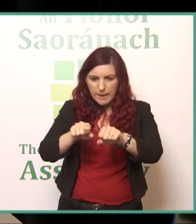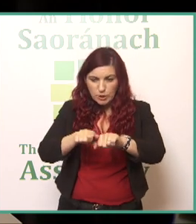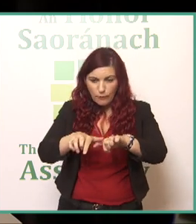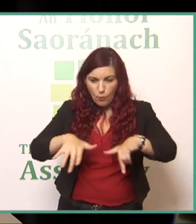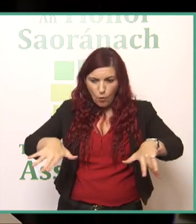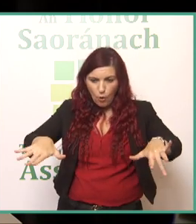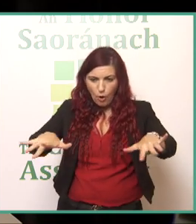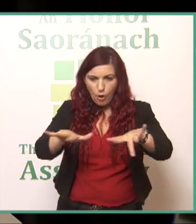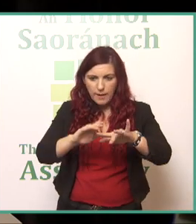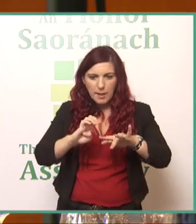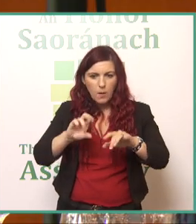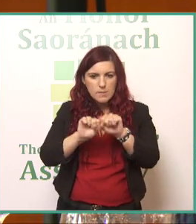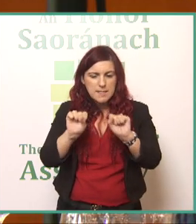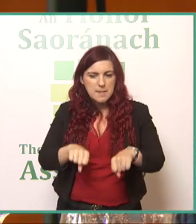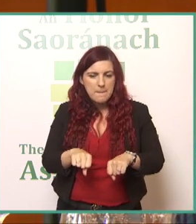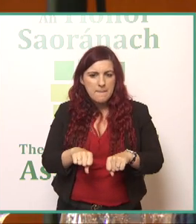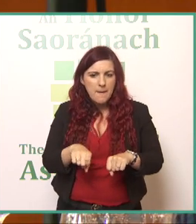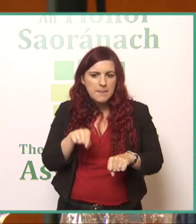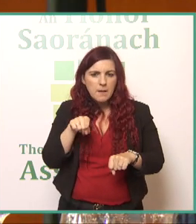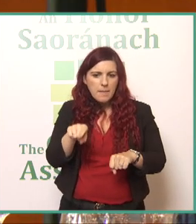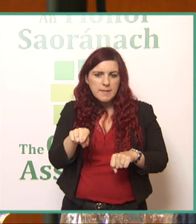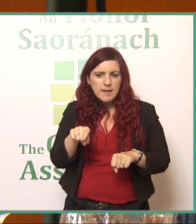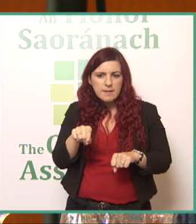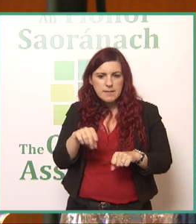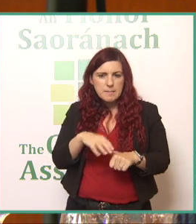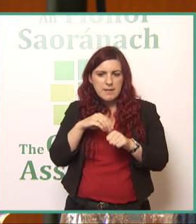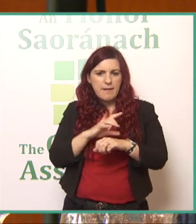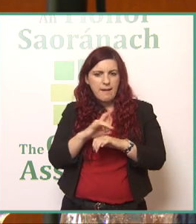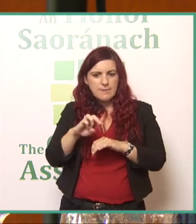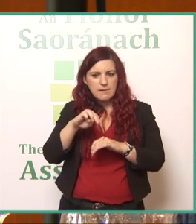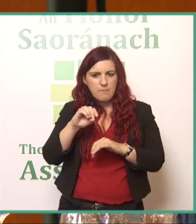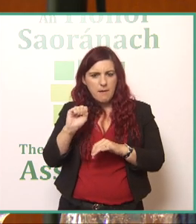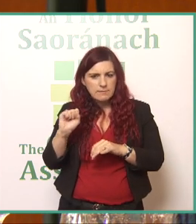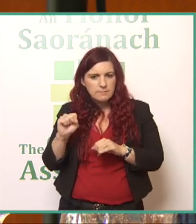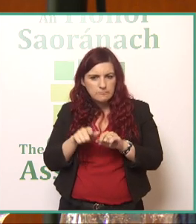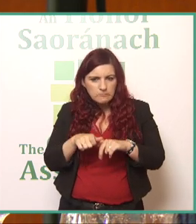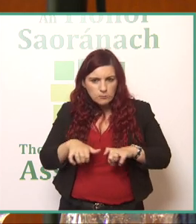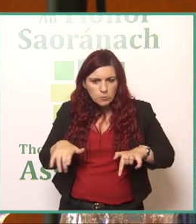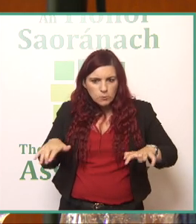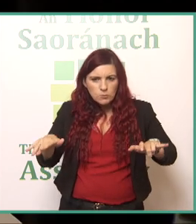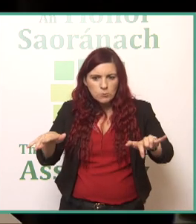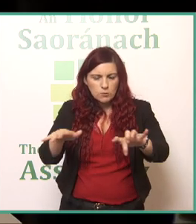But in this situation, it's sphagnum moss. So it's really